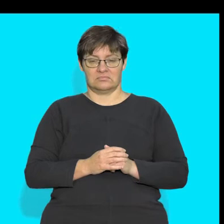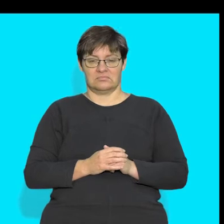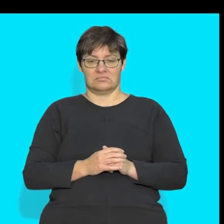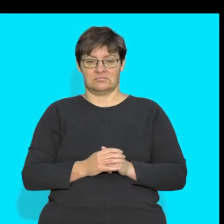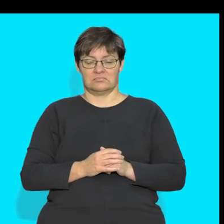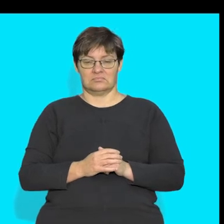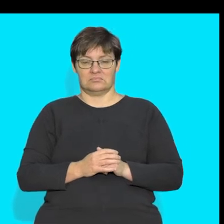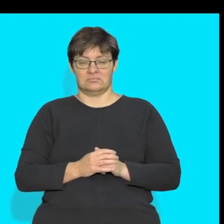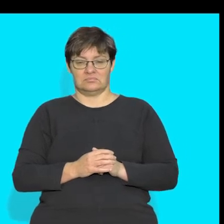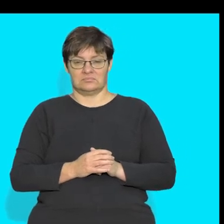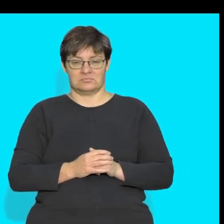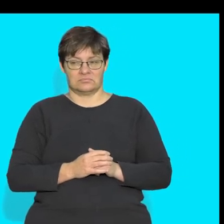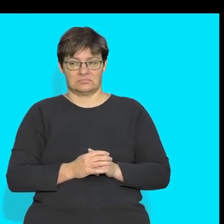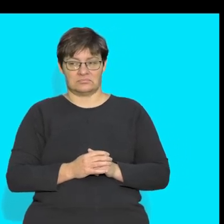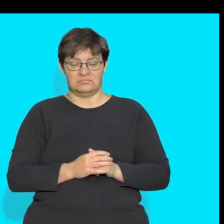ejected